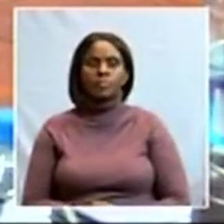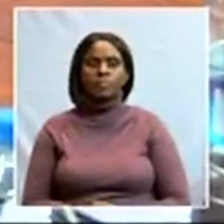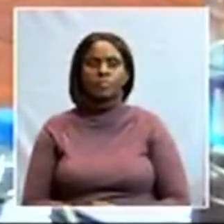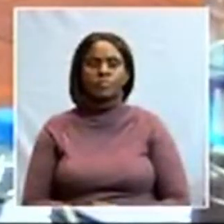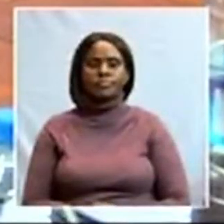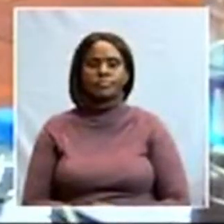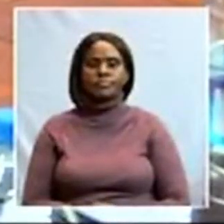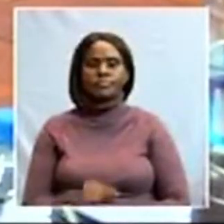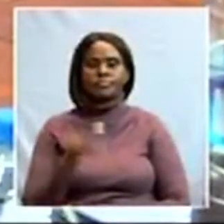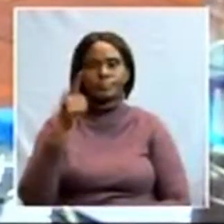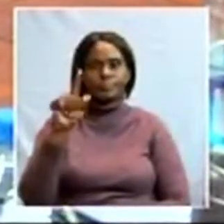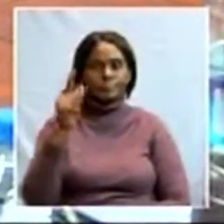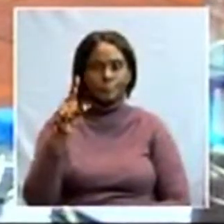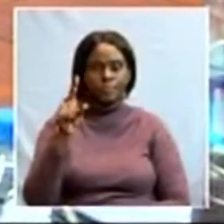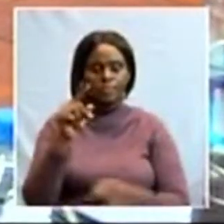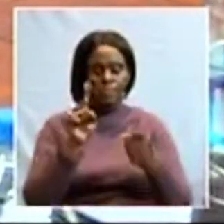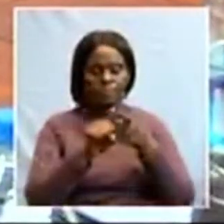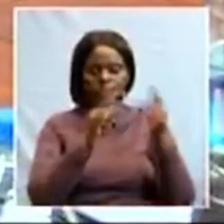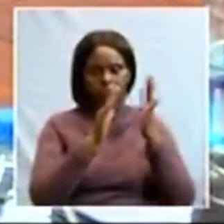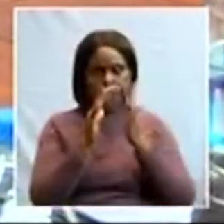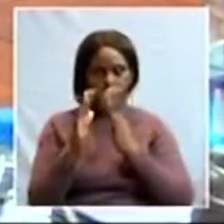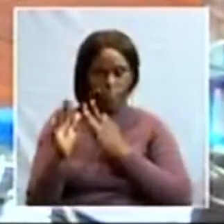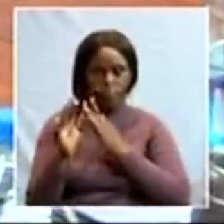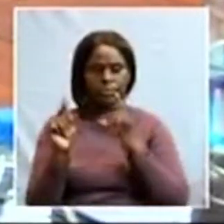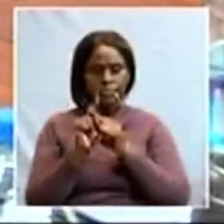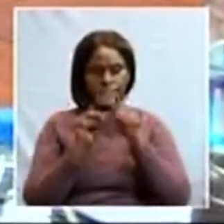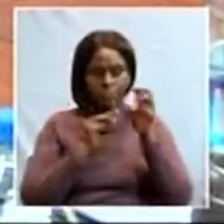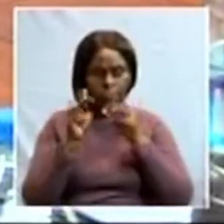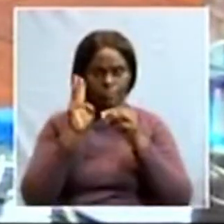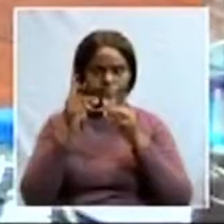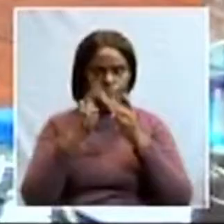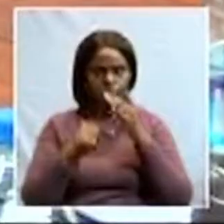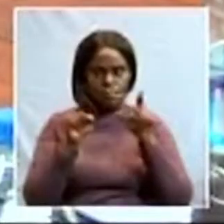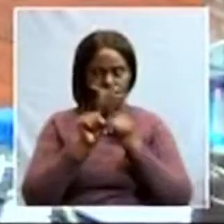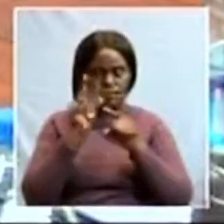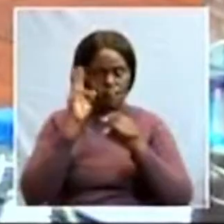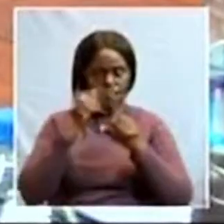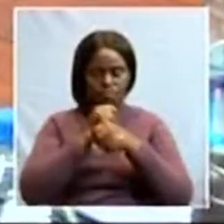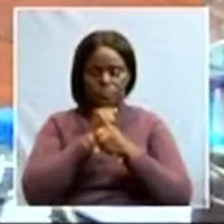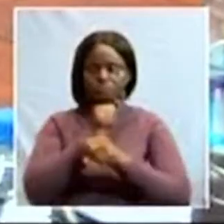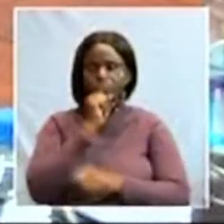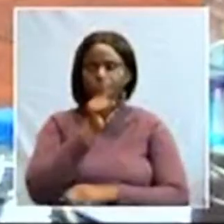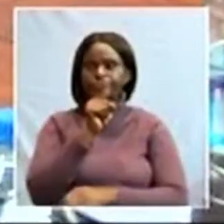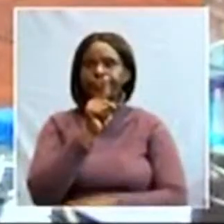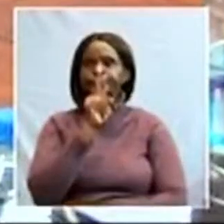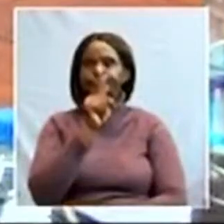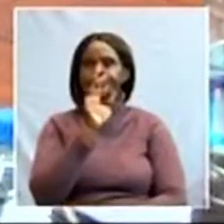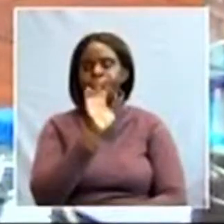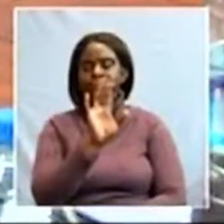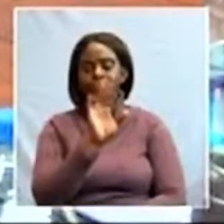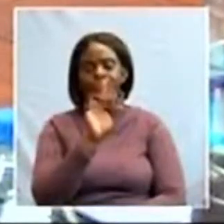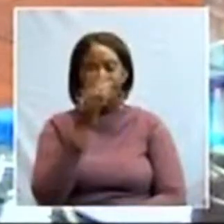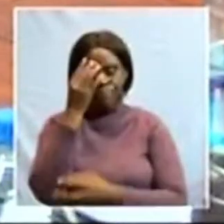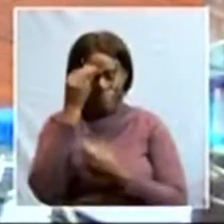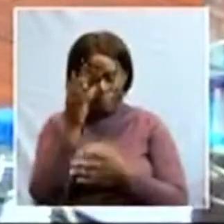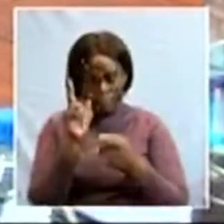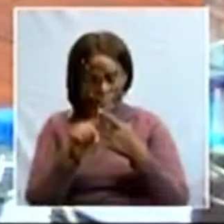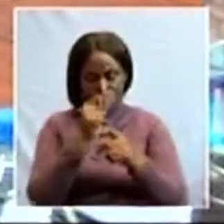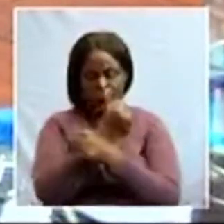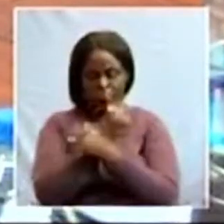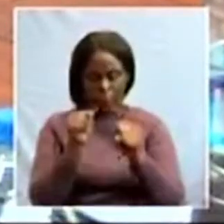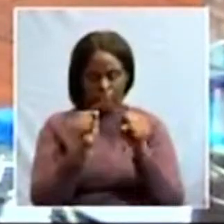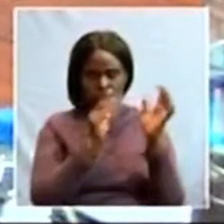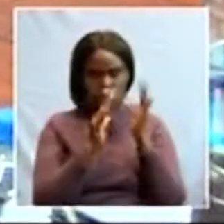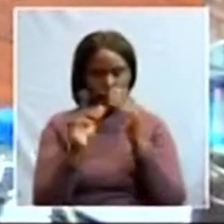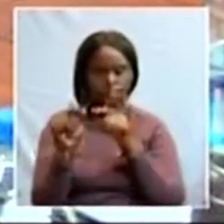See Appendix 21. Remedial measure. Management will ensure to adhere to safety